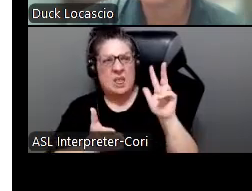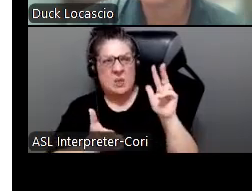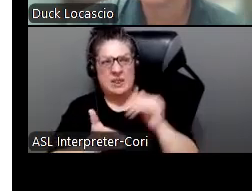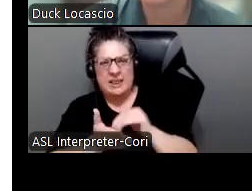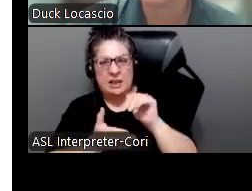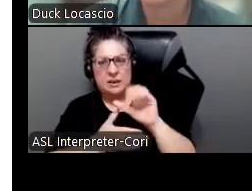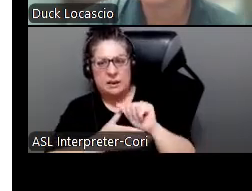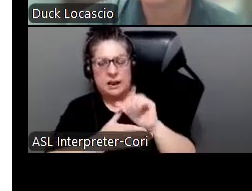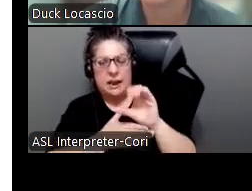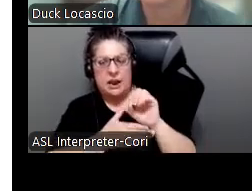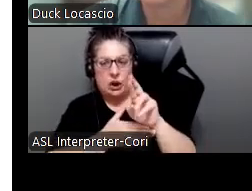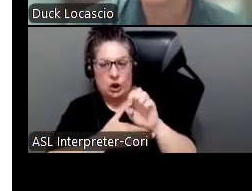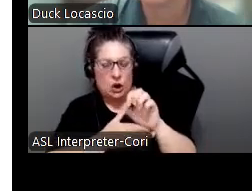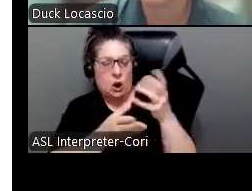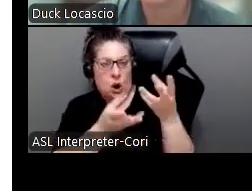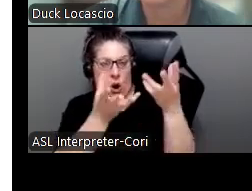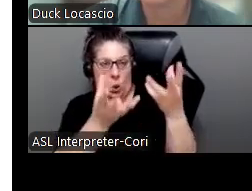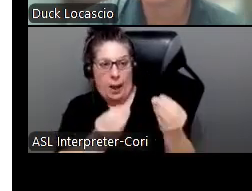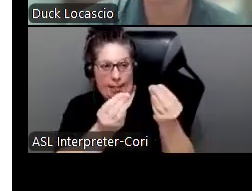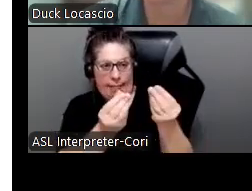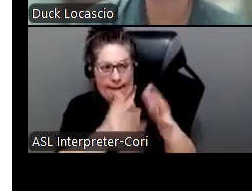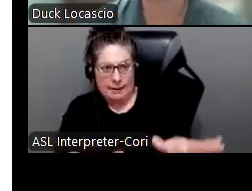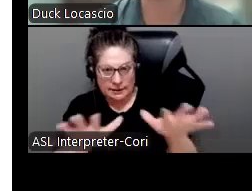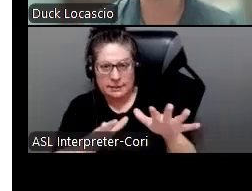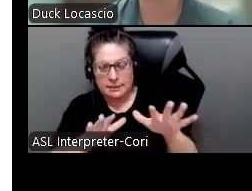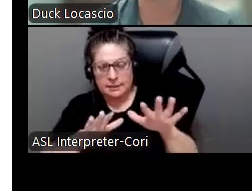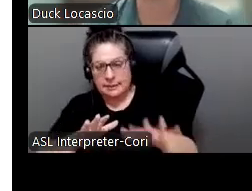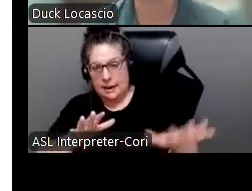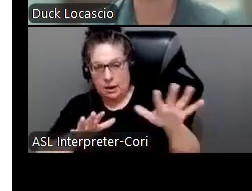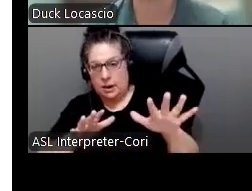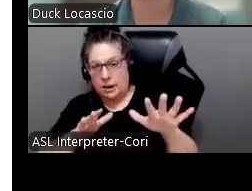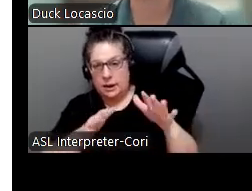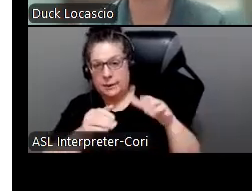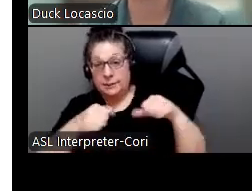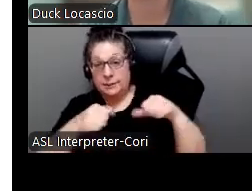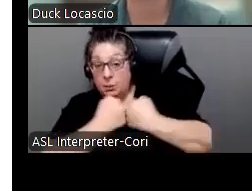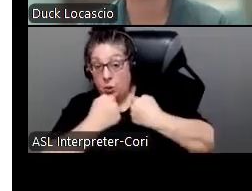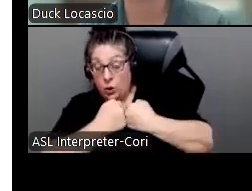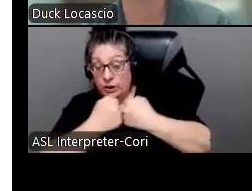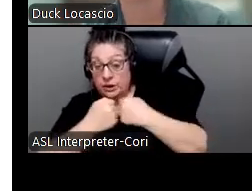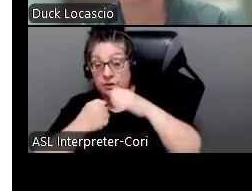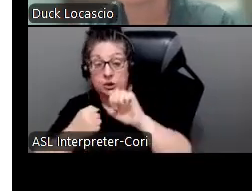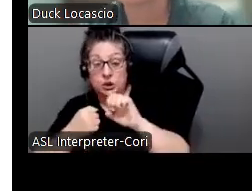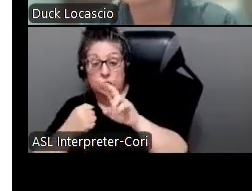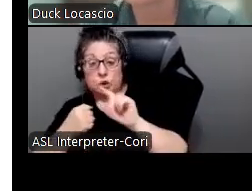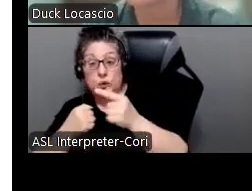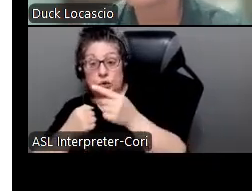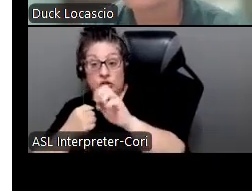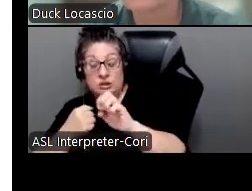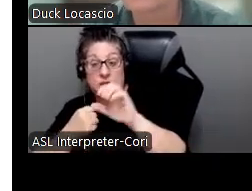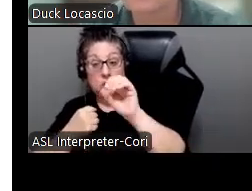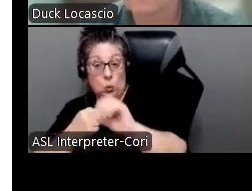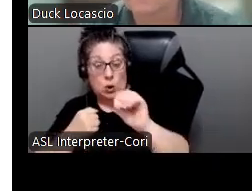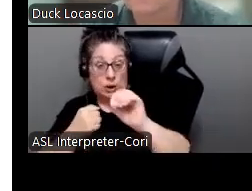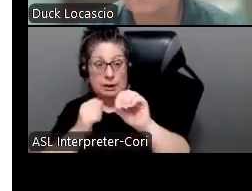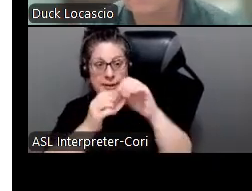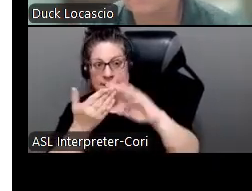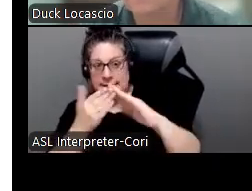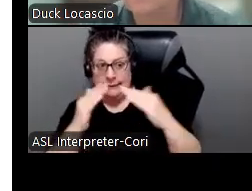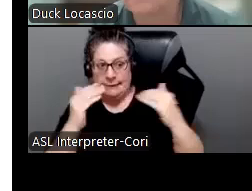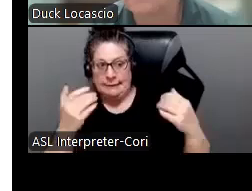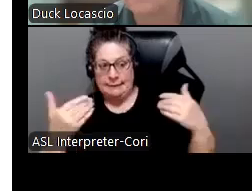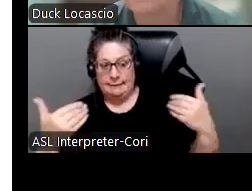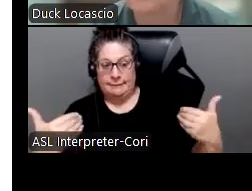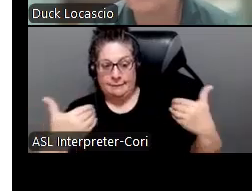acre wetland area that borders the city of Eugene, Oregon. And so we have quite